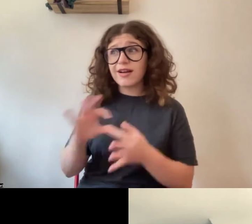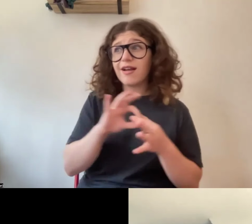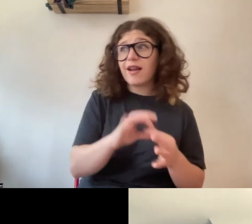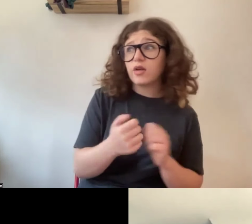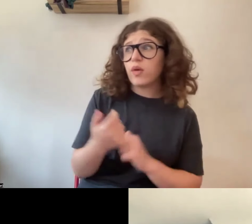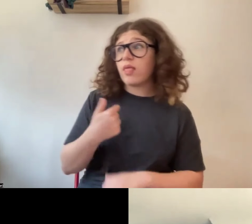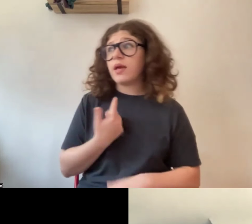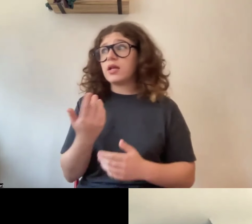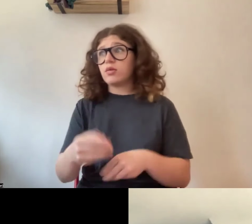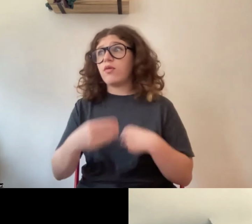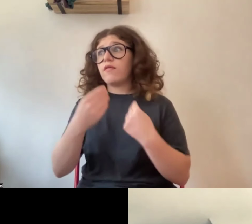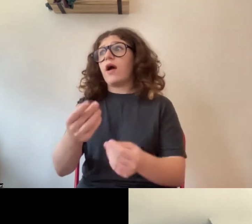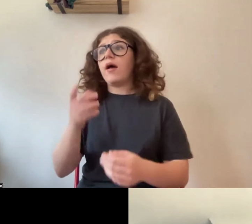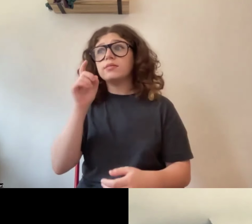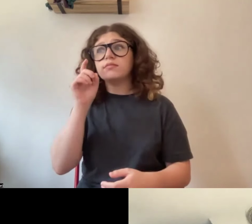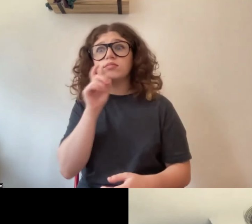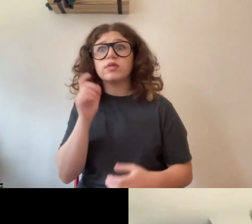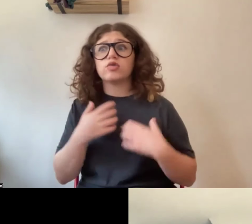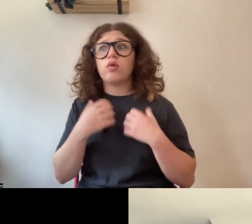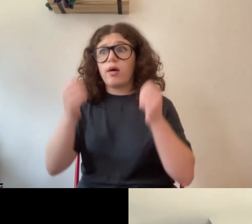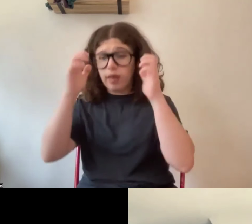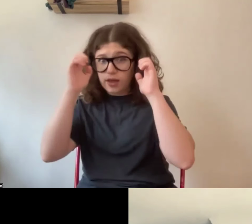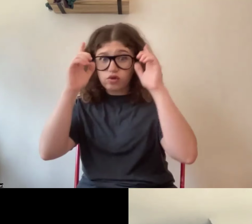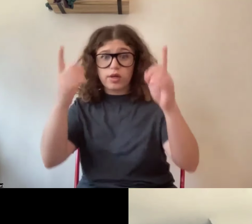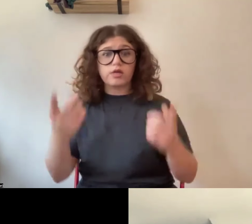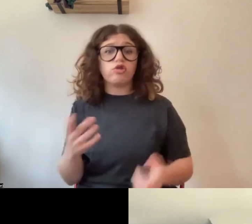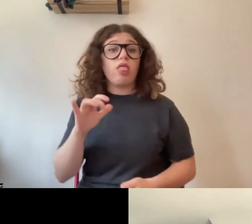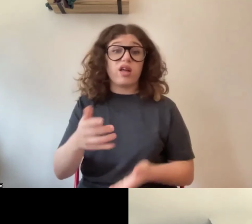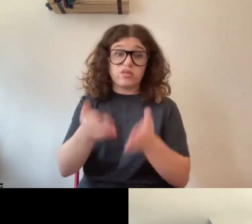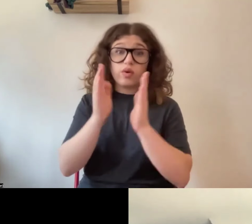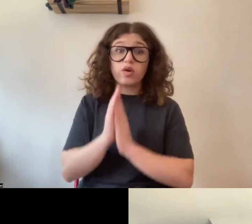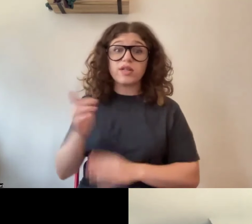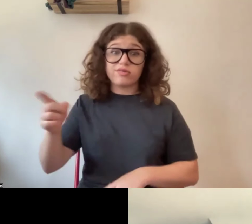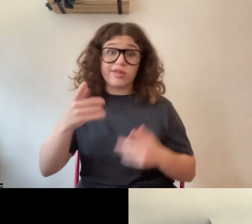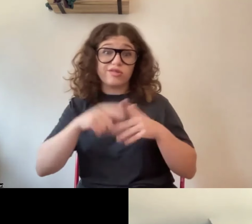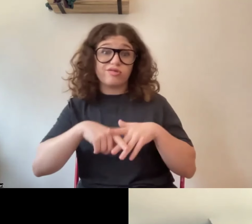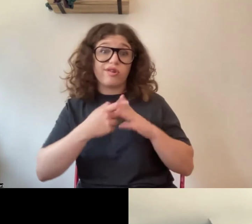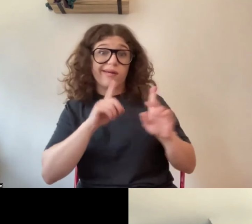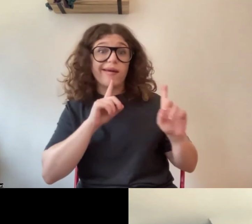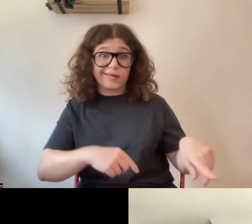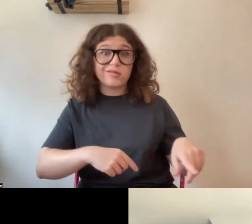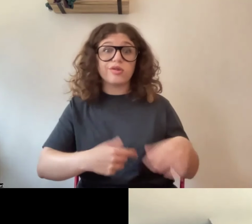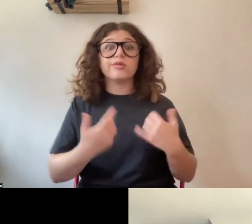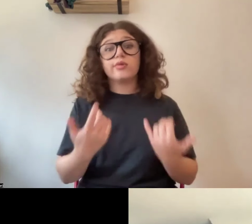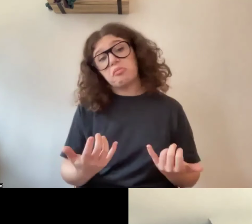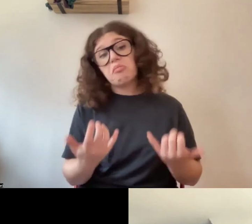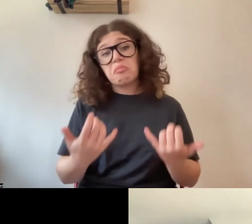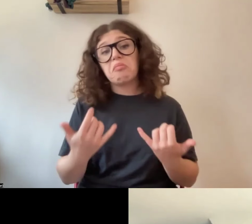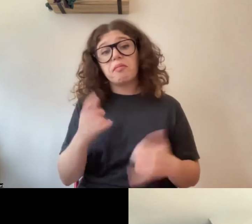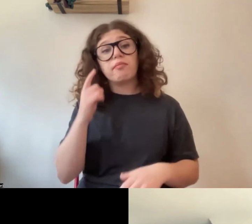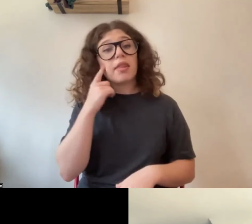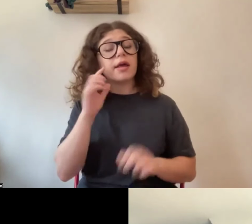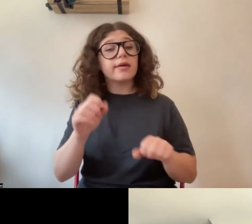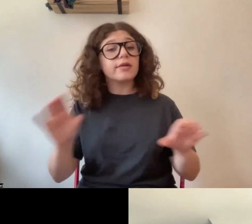provide sexual health education. That is a request that they're starting to answer. So I think that's something folks can